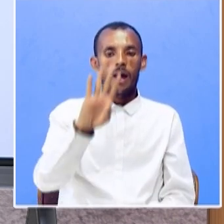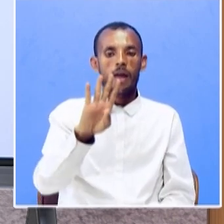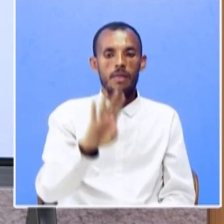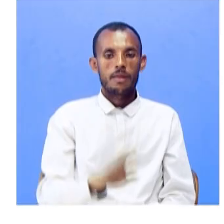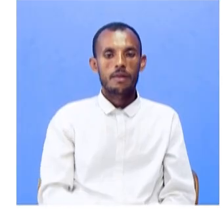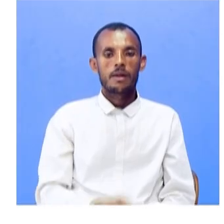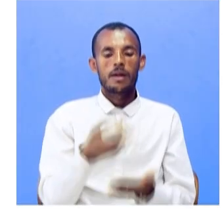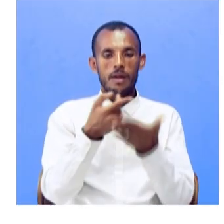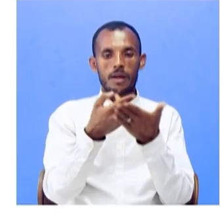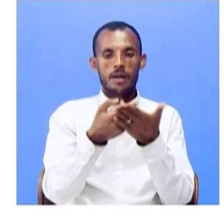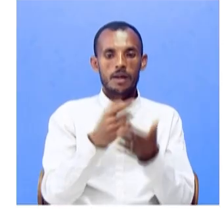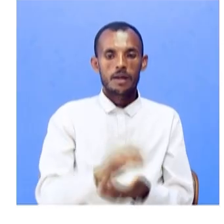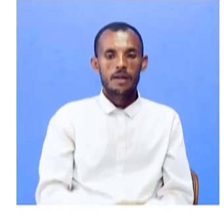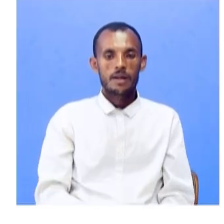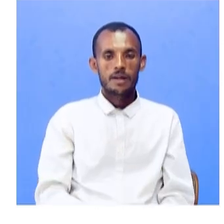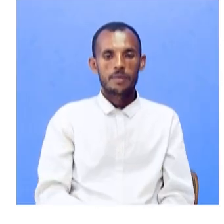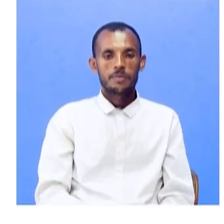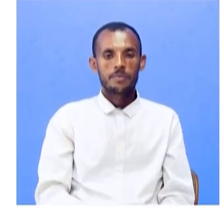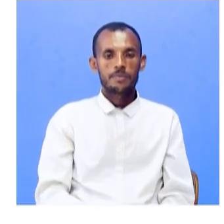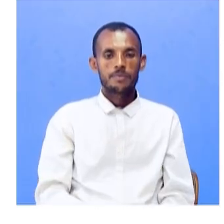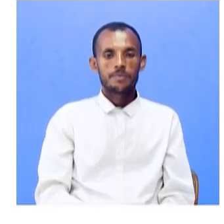Okay, here